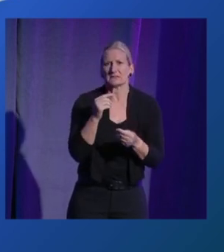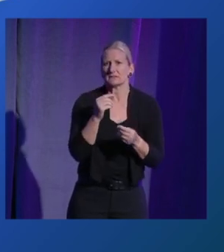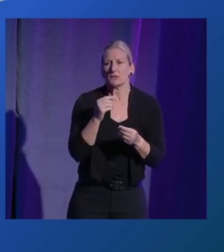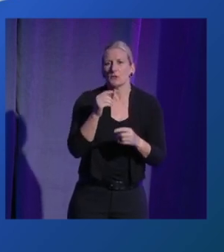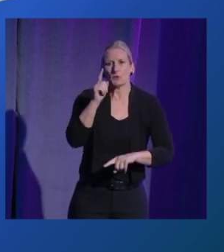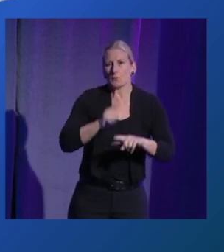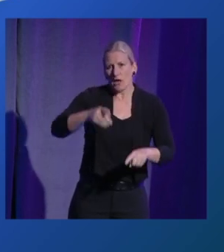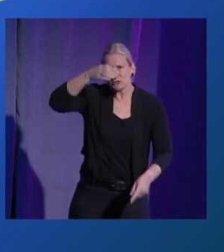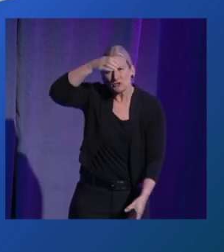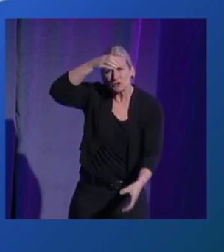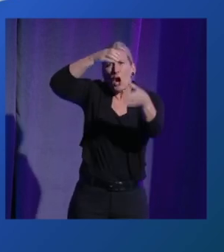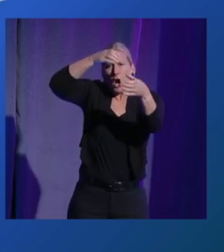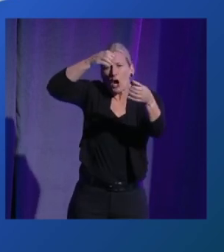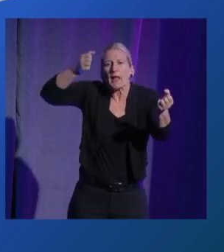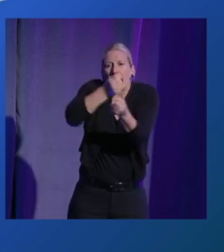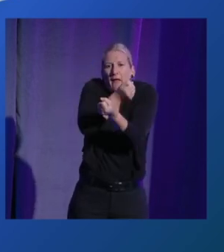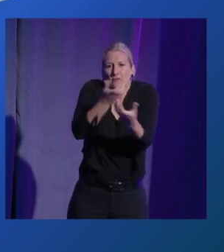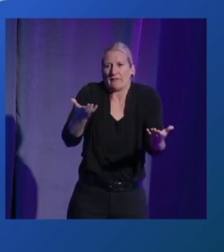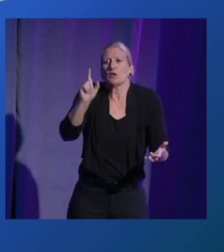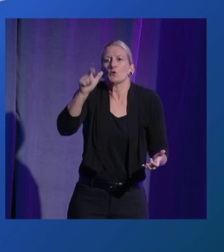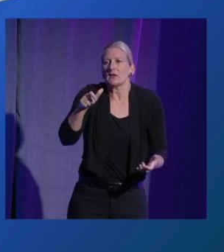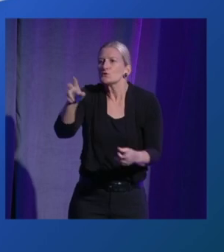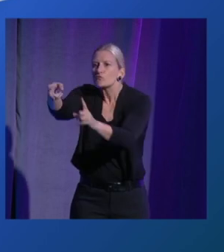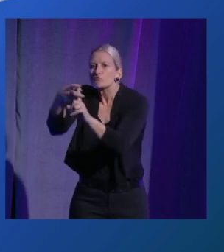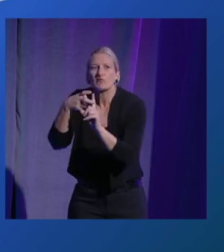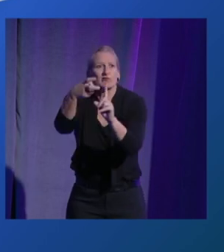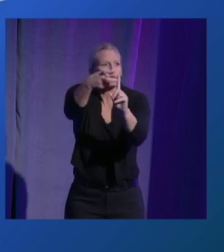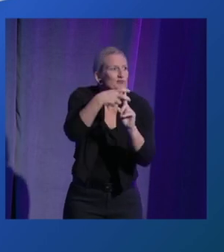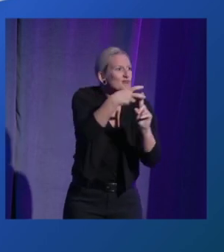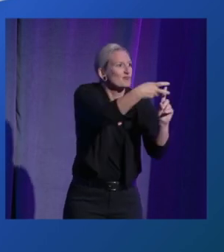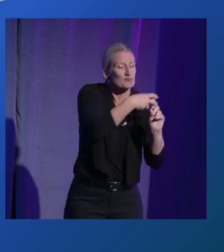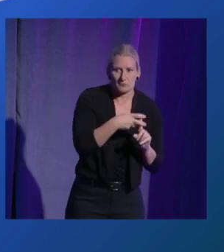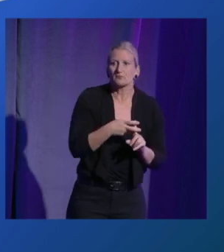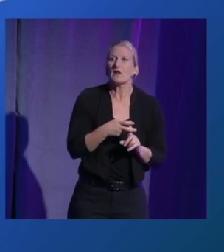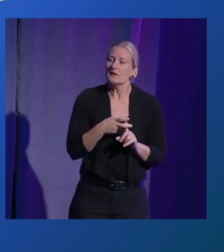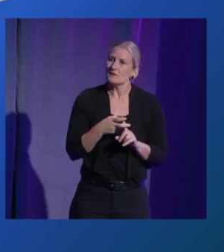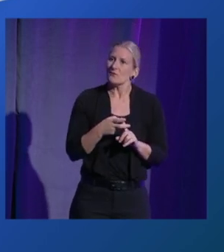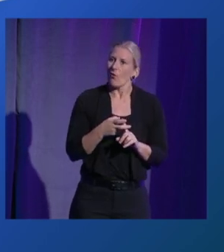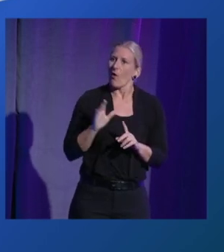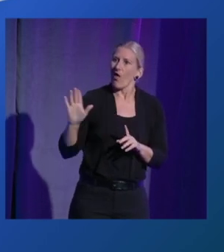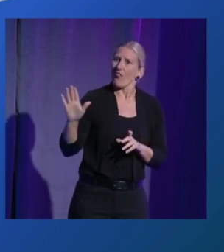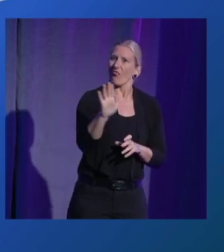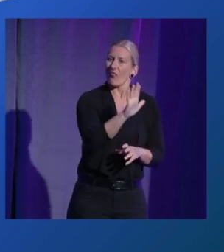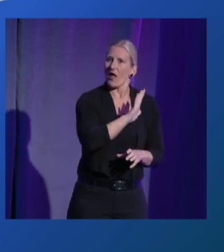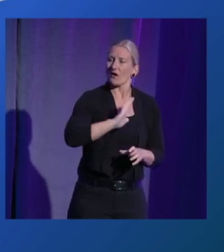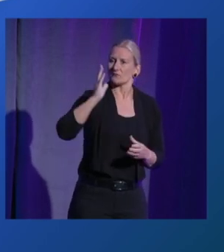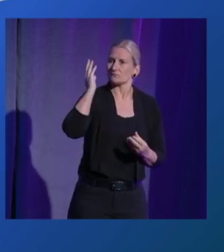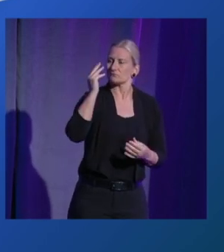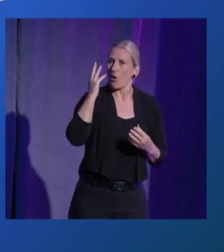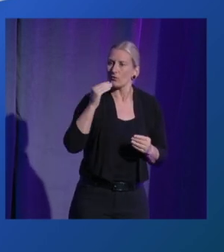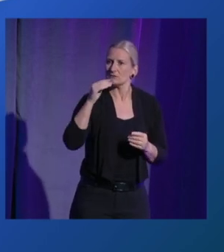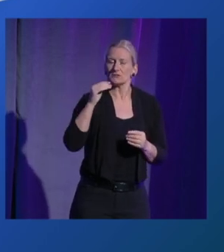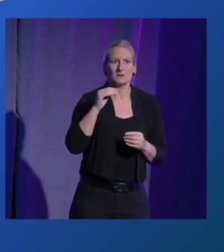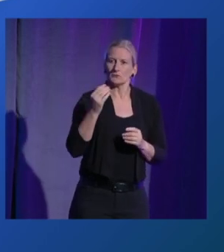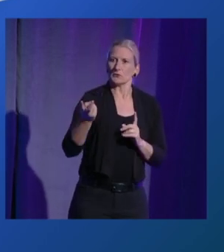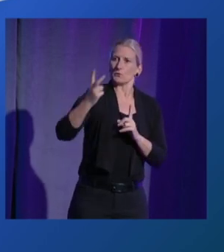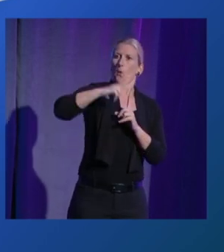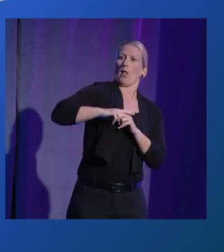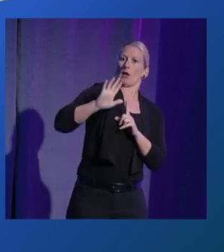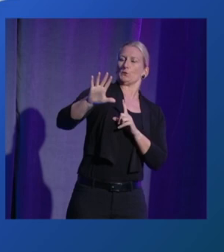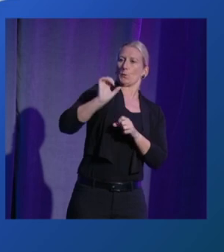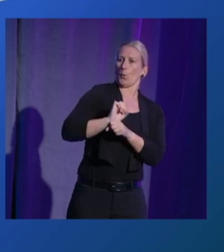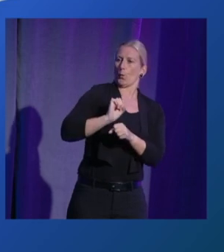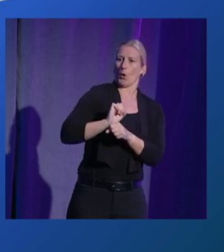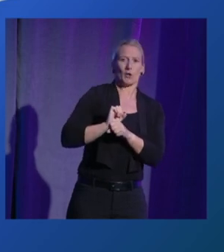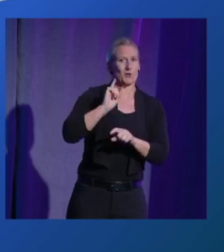in experts from different fields to particularly if you're interested in applied and and you want to make that difference you have you